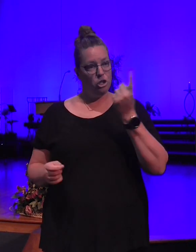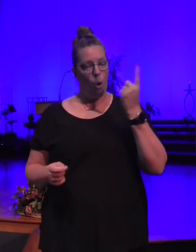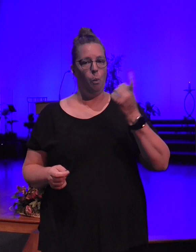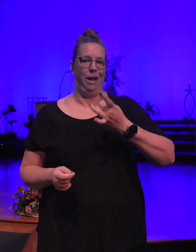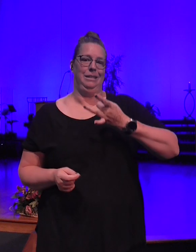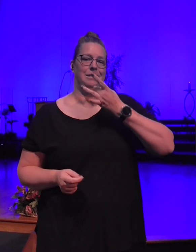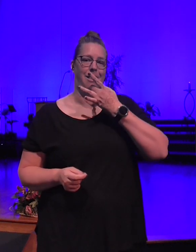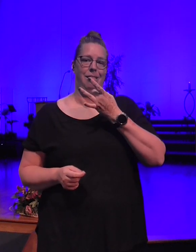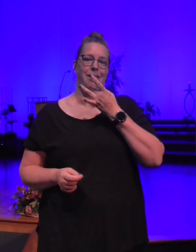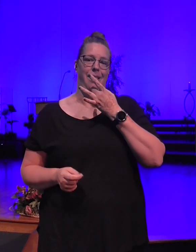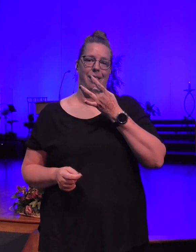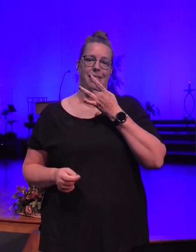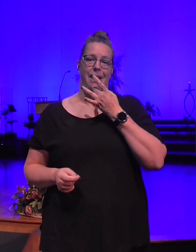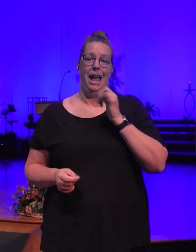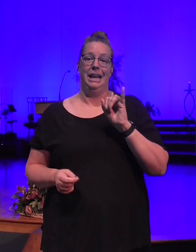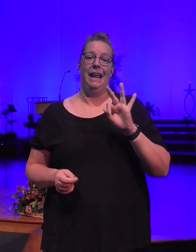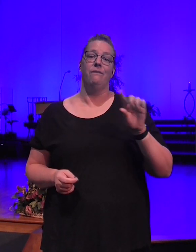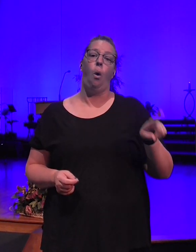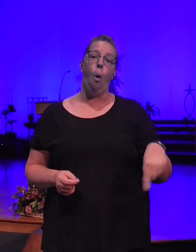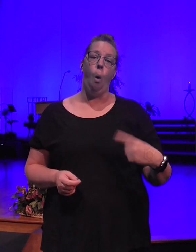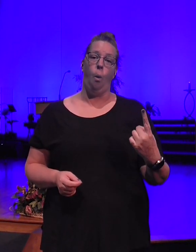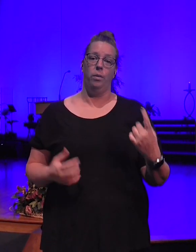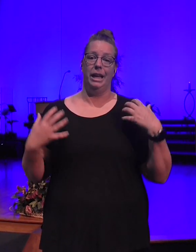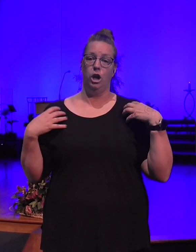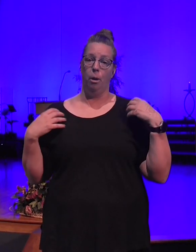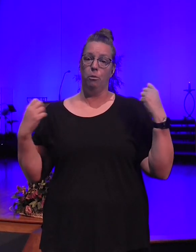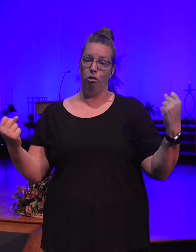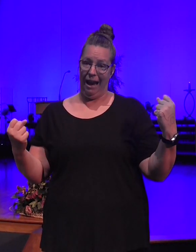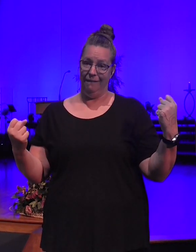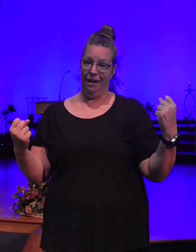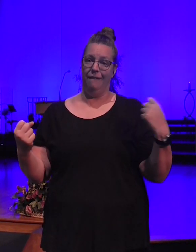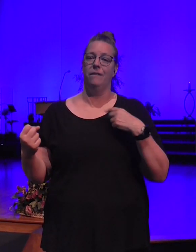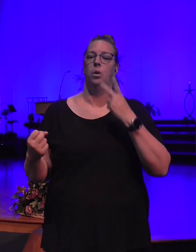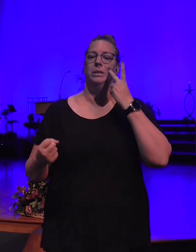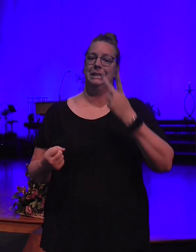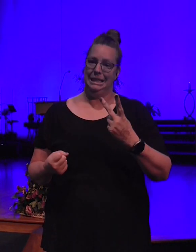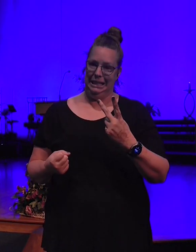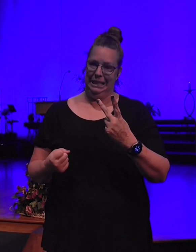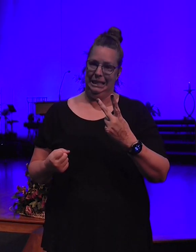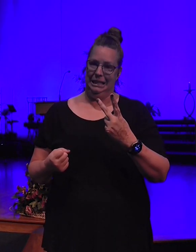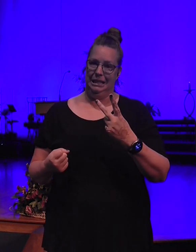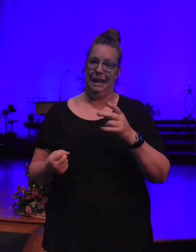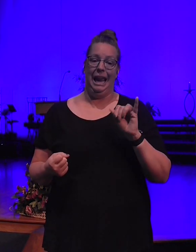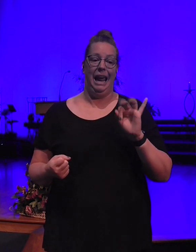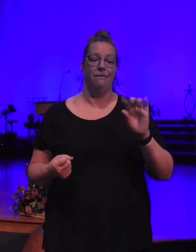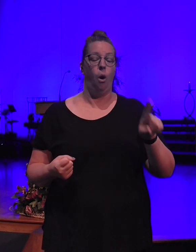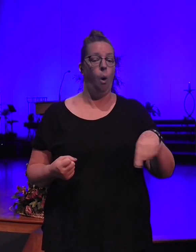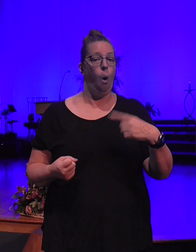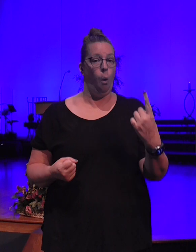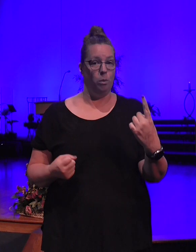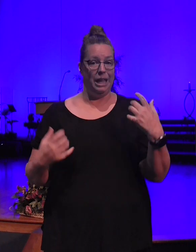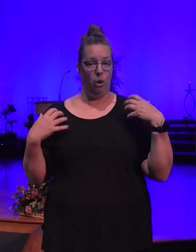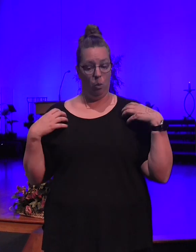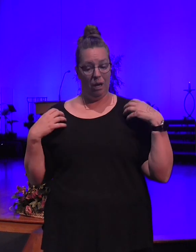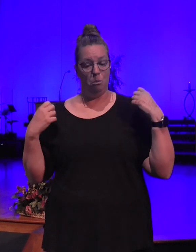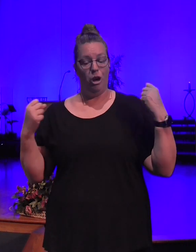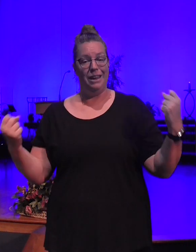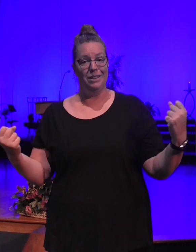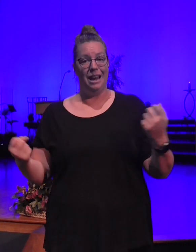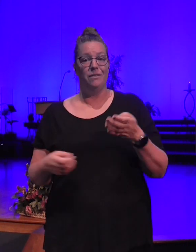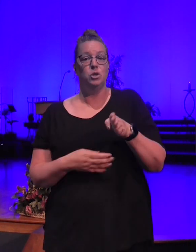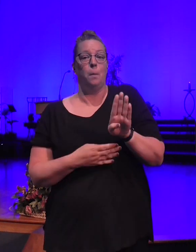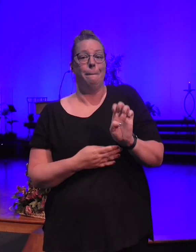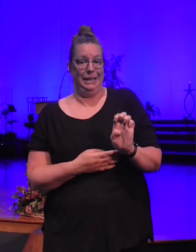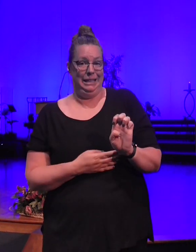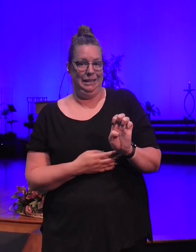light, if only we're brave enough to see it, if only we're brave enough